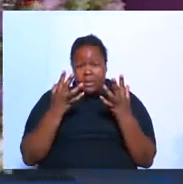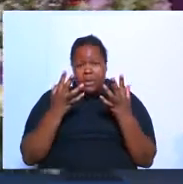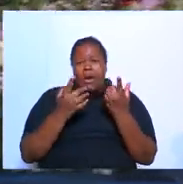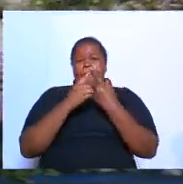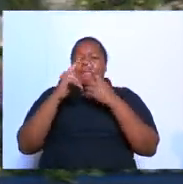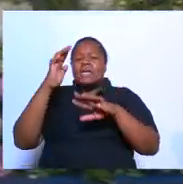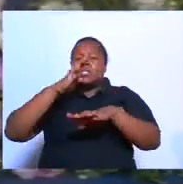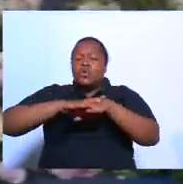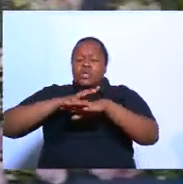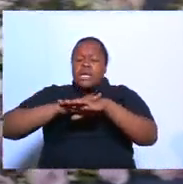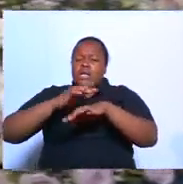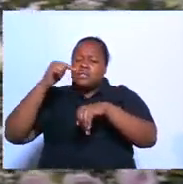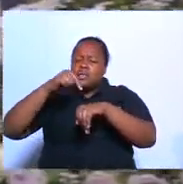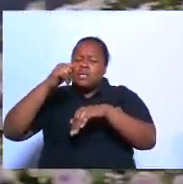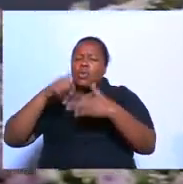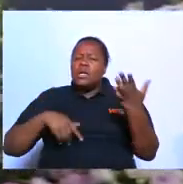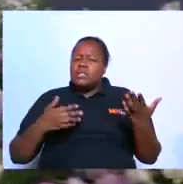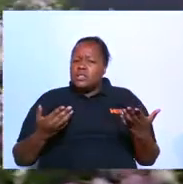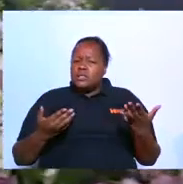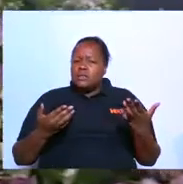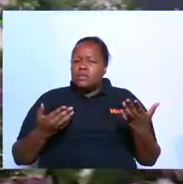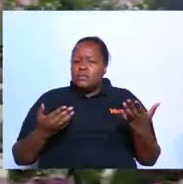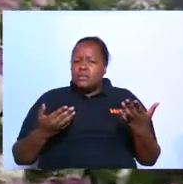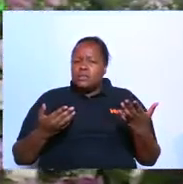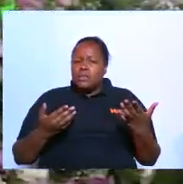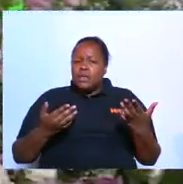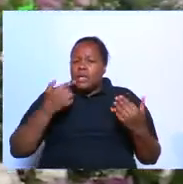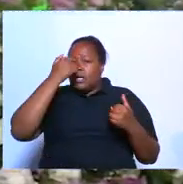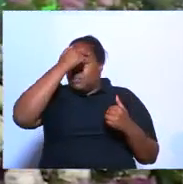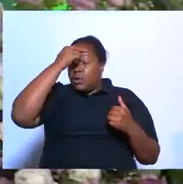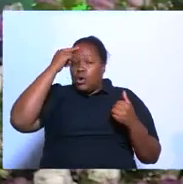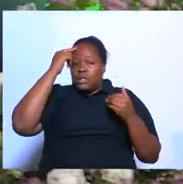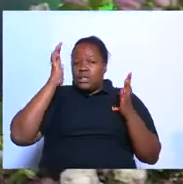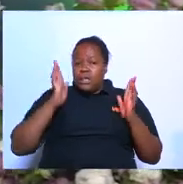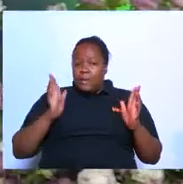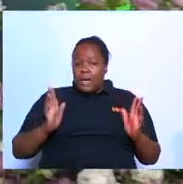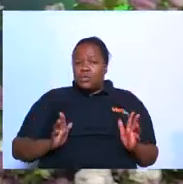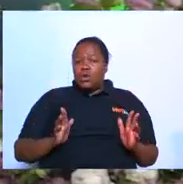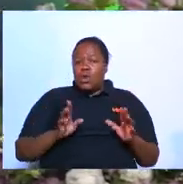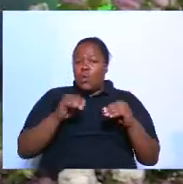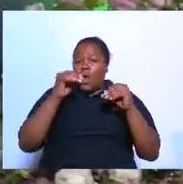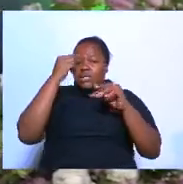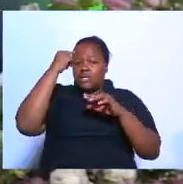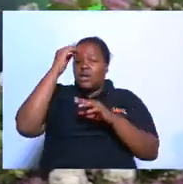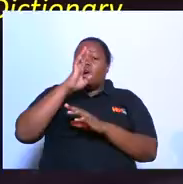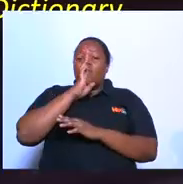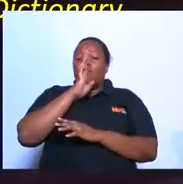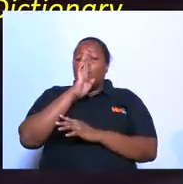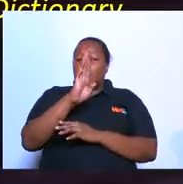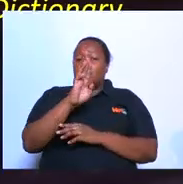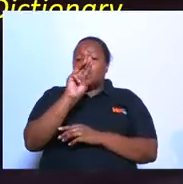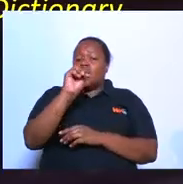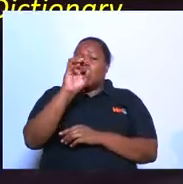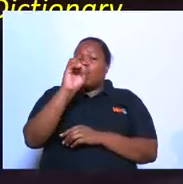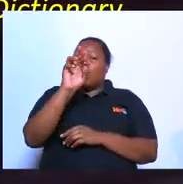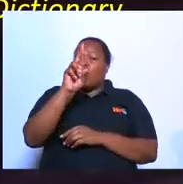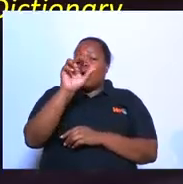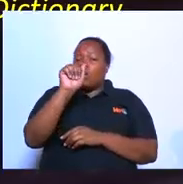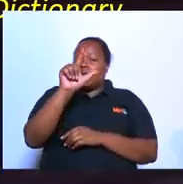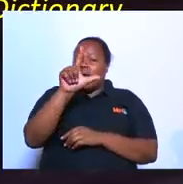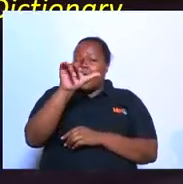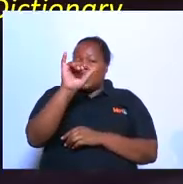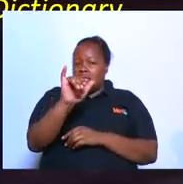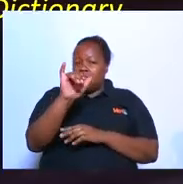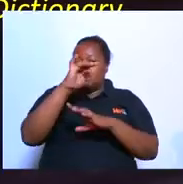what is goodness the personal quality of being morally good